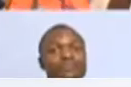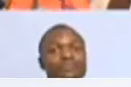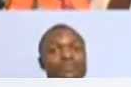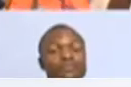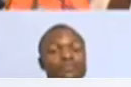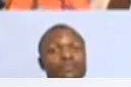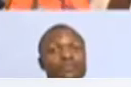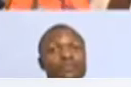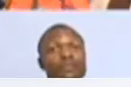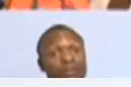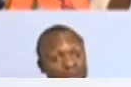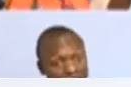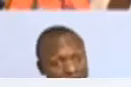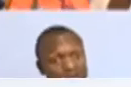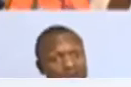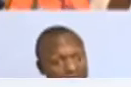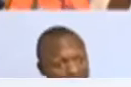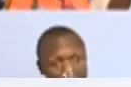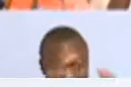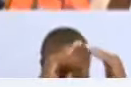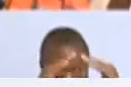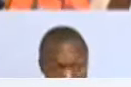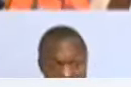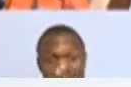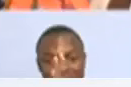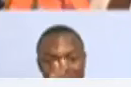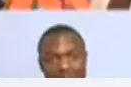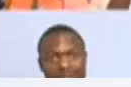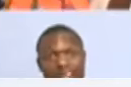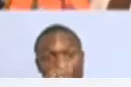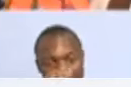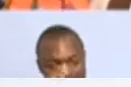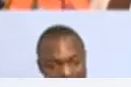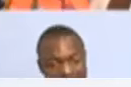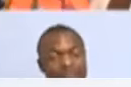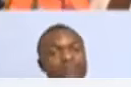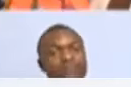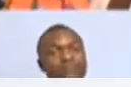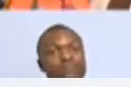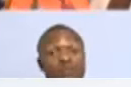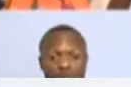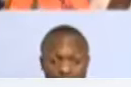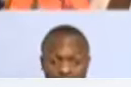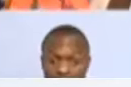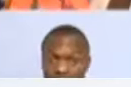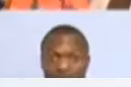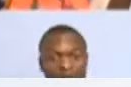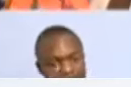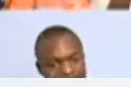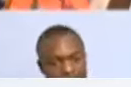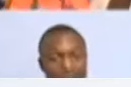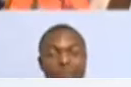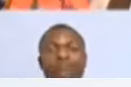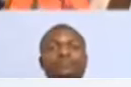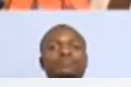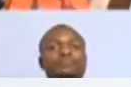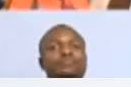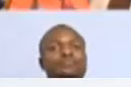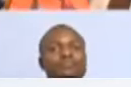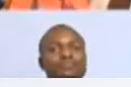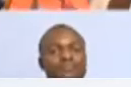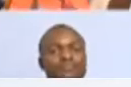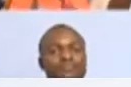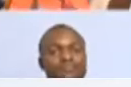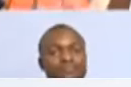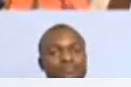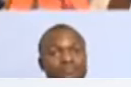House, under your leadership, Madam Speaker, to be supportive of a process that